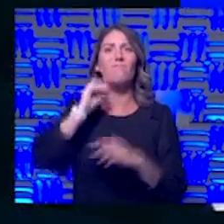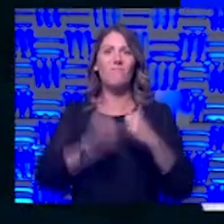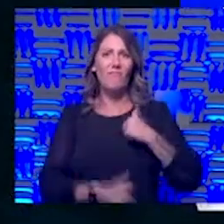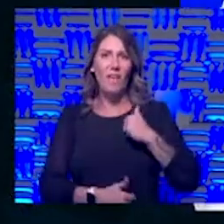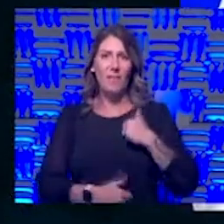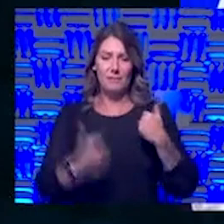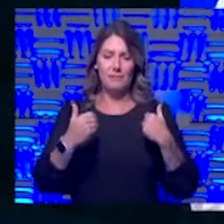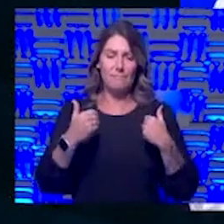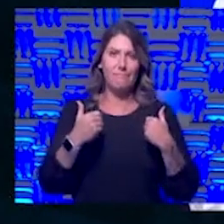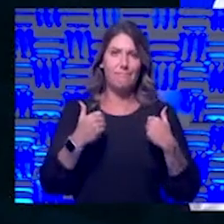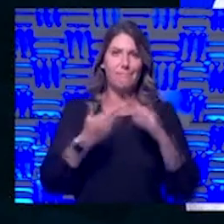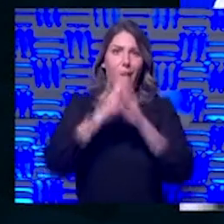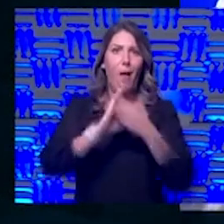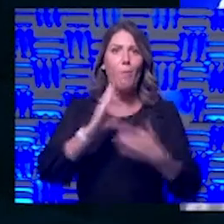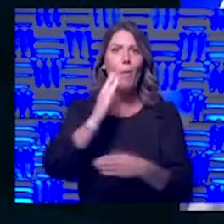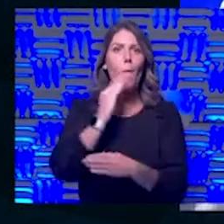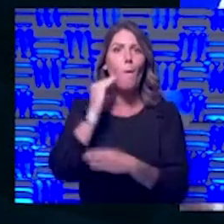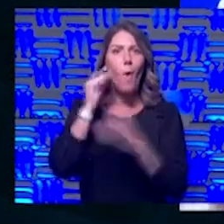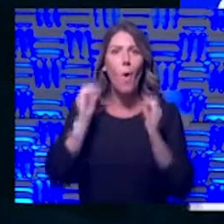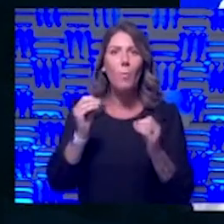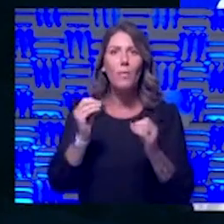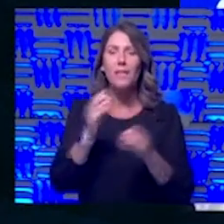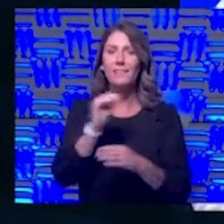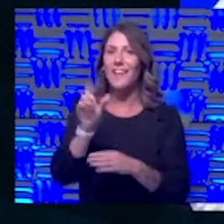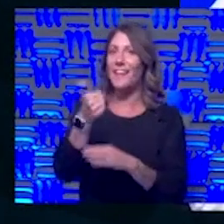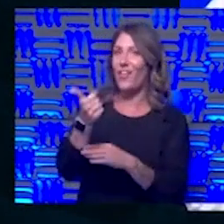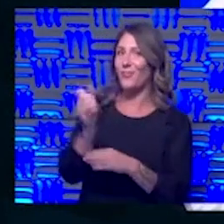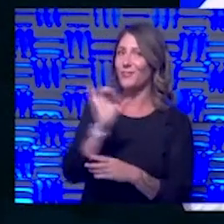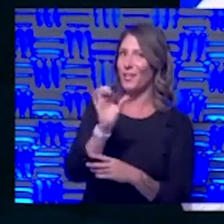homeless and some end up like you two?